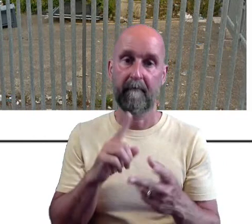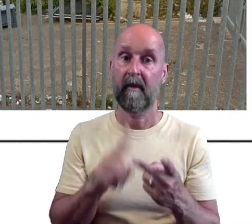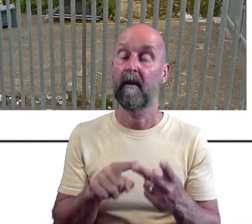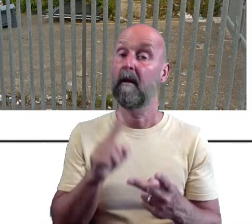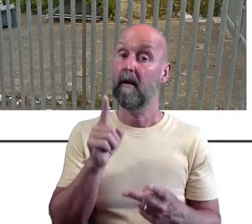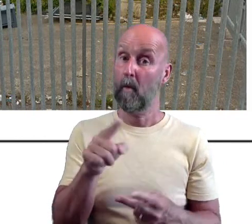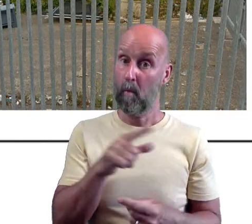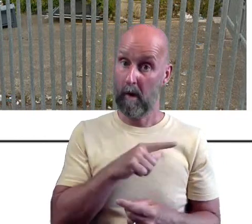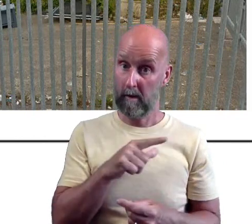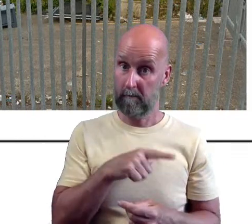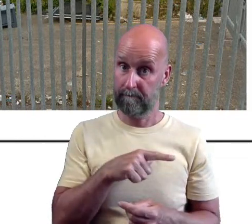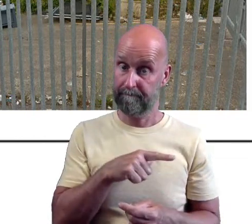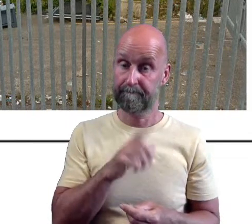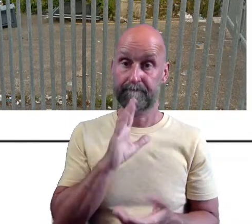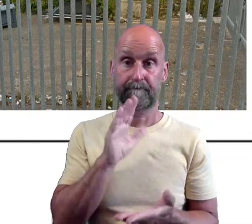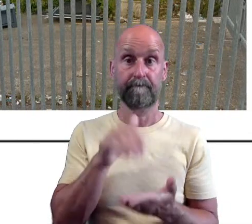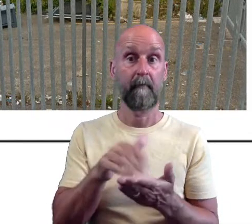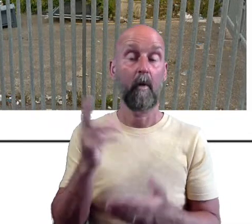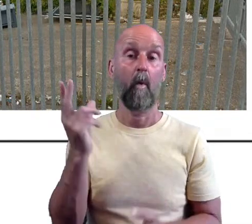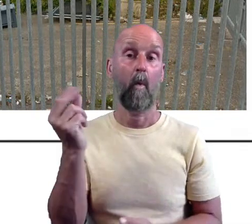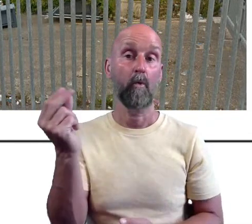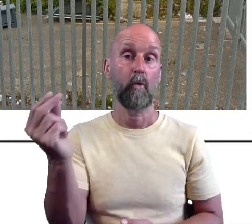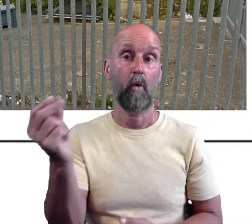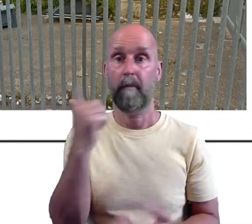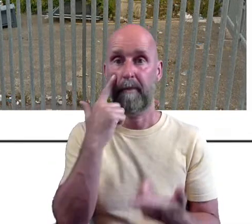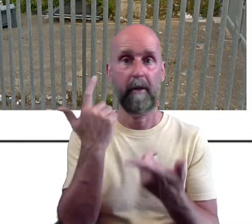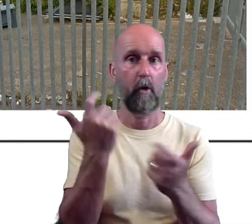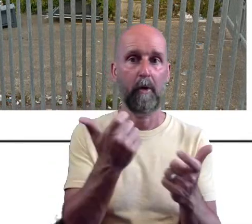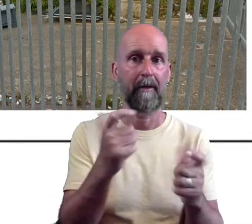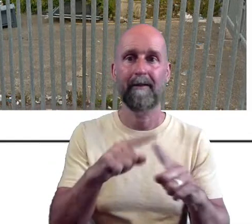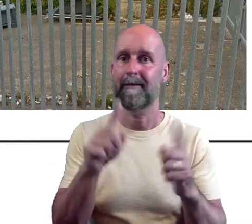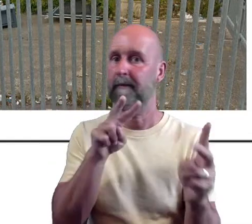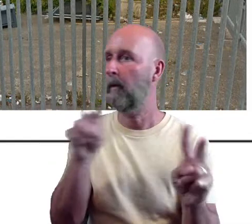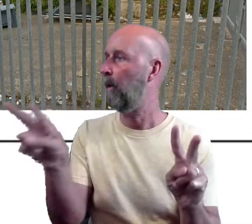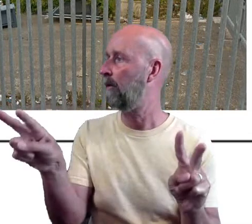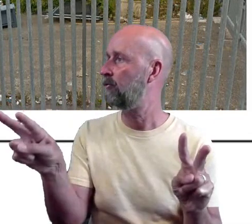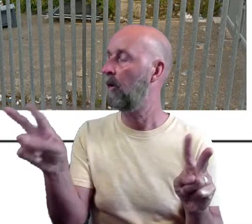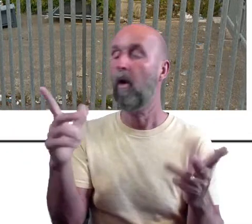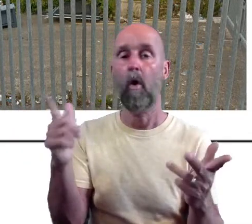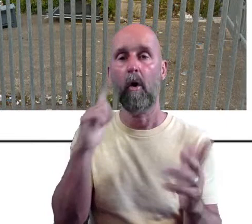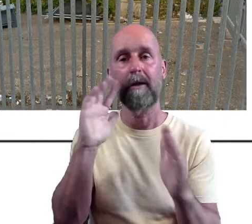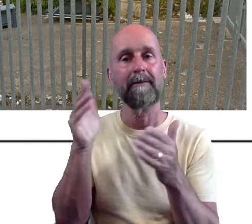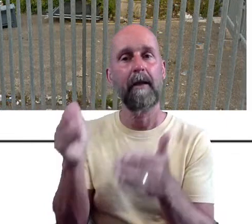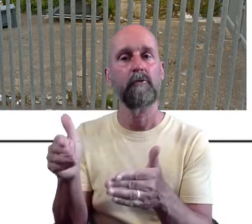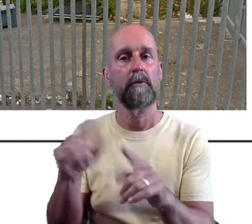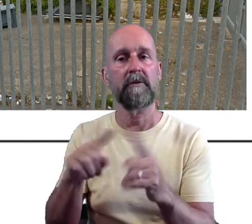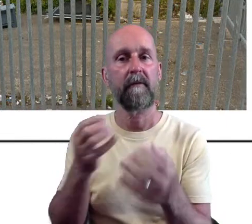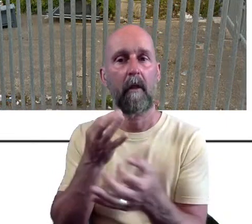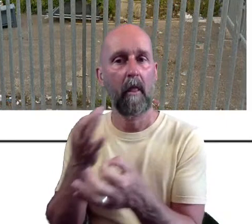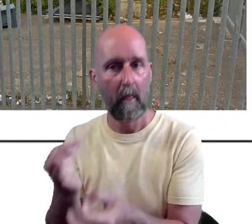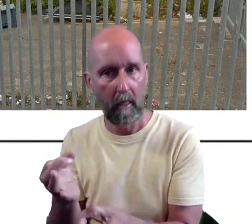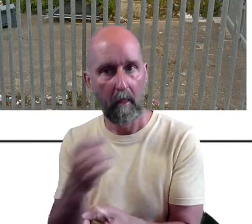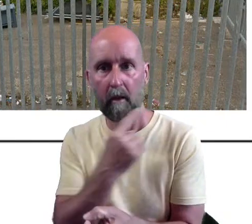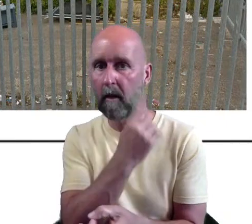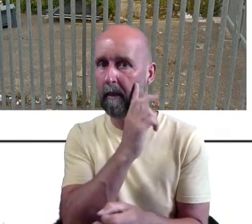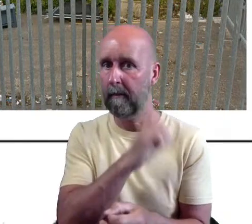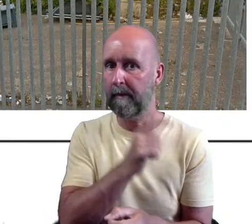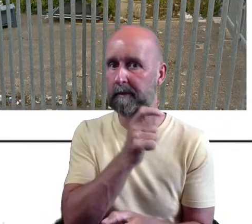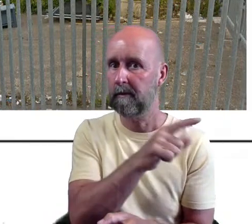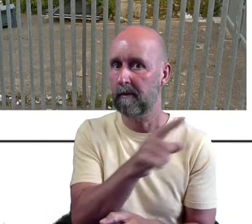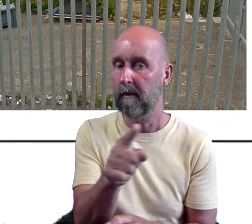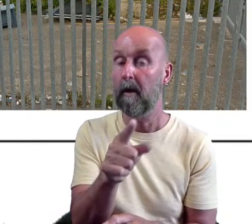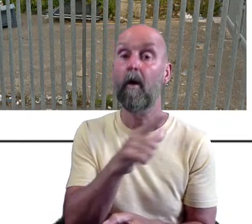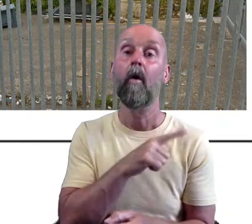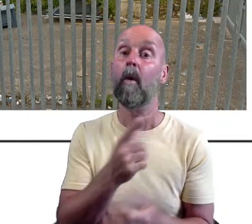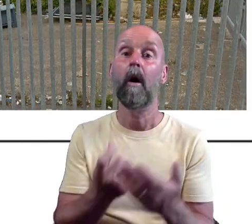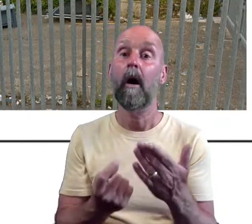like when the audio is playing, they might not be looking in that direction, or their attention might just be like drawn elsewhere. But that's fine, because when they do make